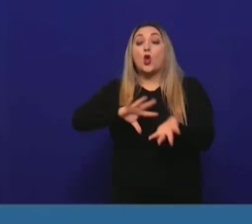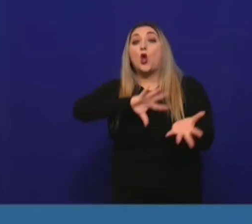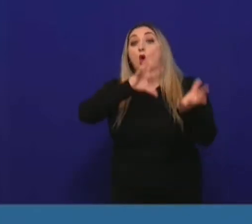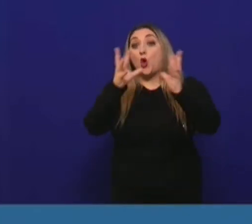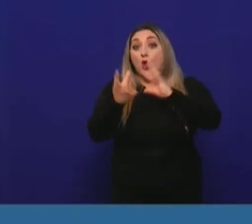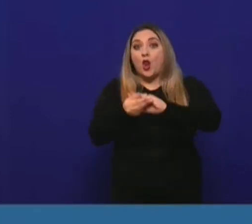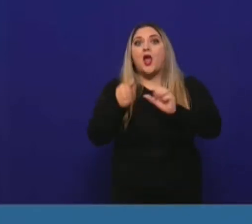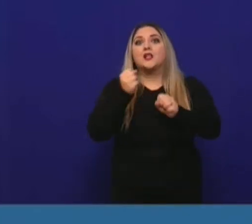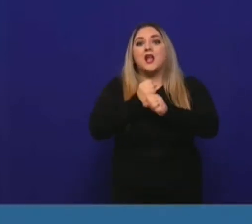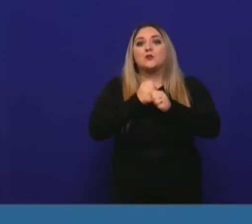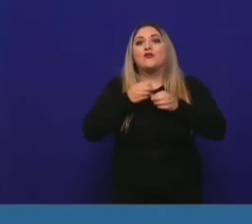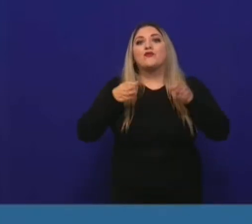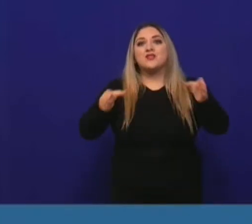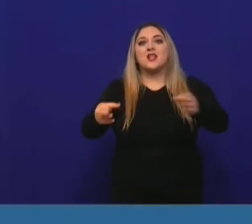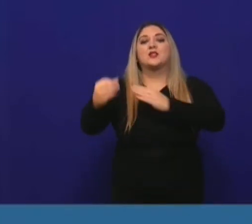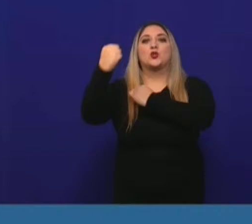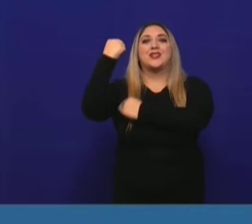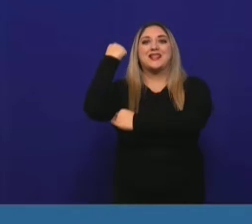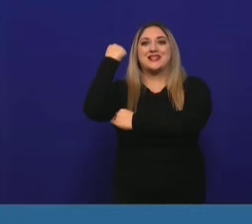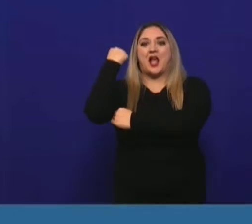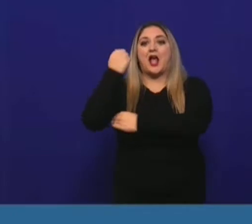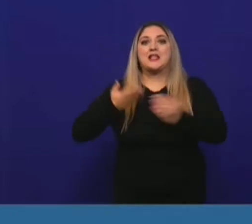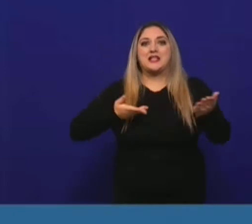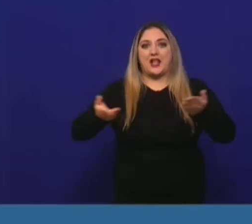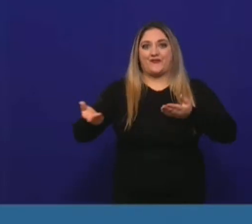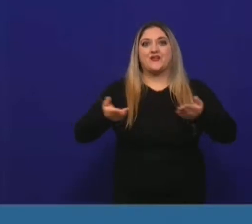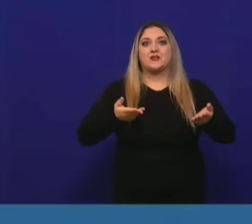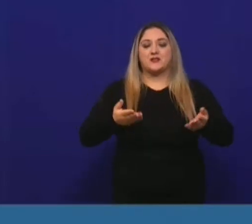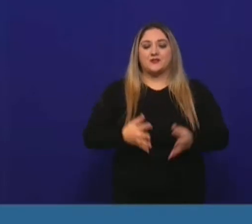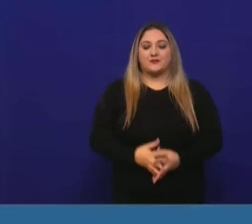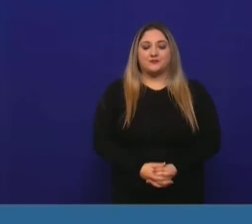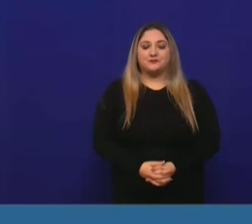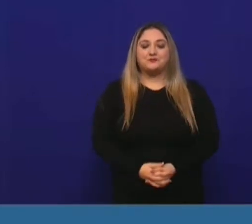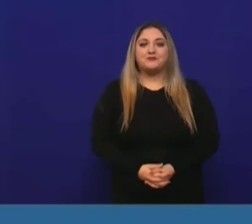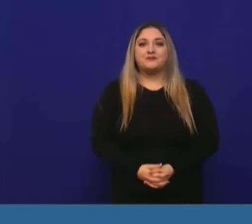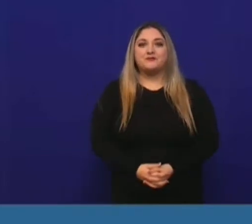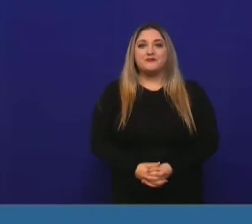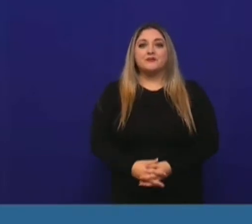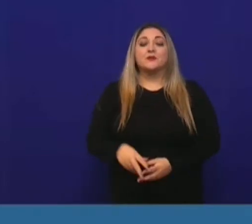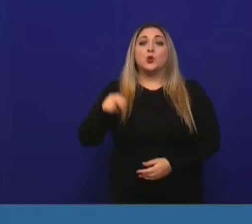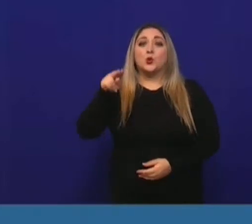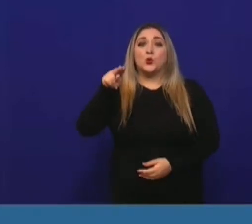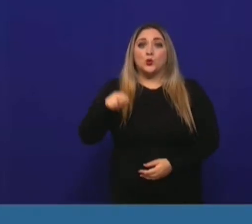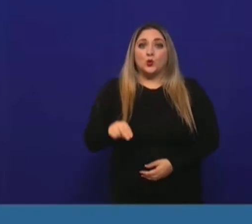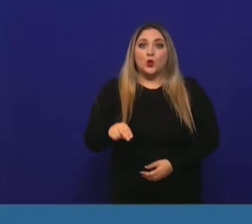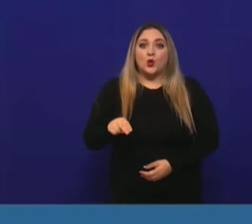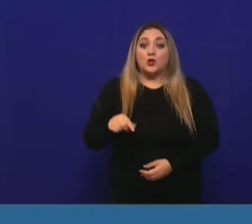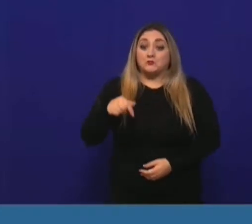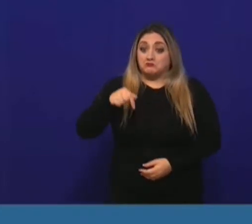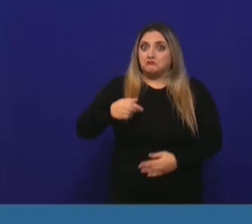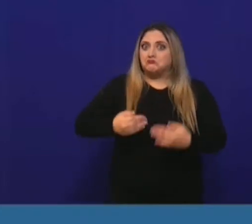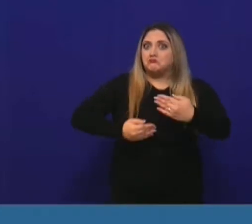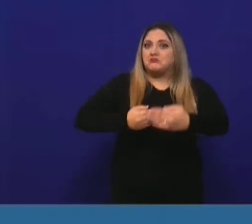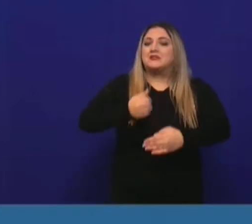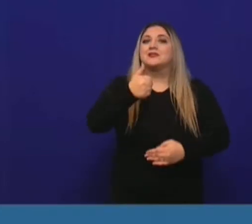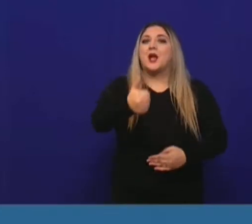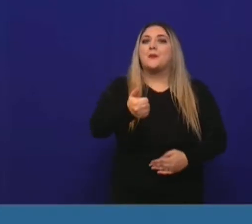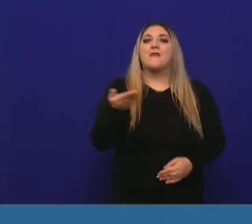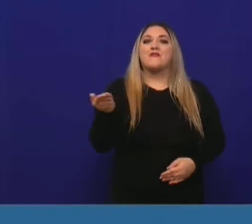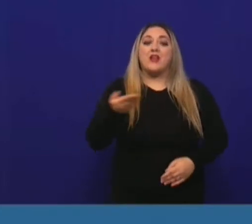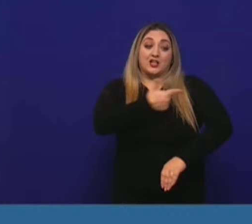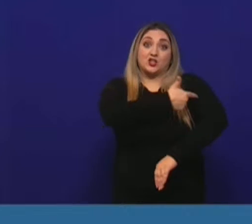kollha li jkunu qegħdin joffru servizzi tas-saħħa. Ukoll sejrin tajjeb ħafna fid-djar